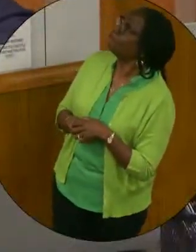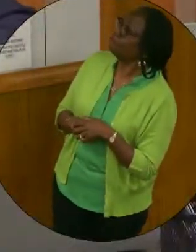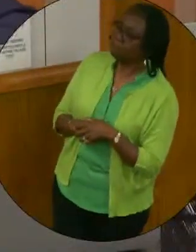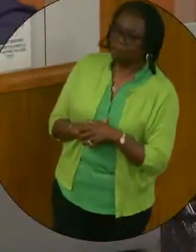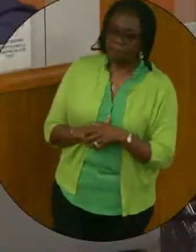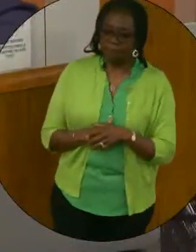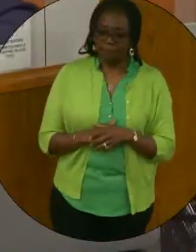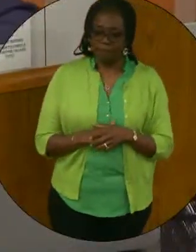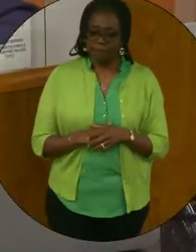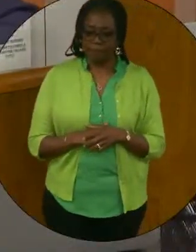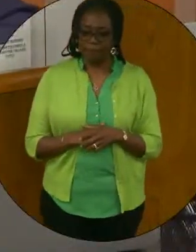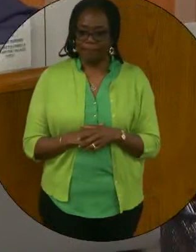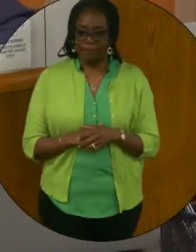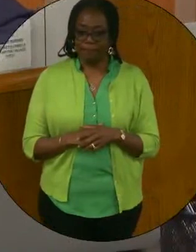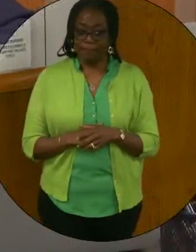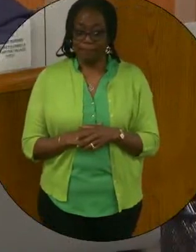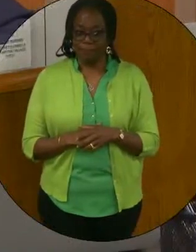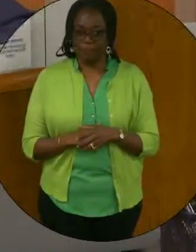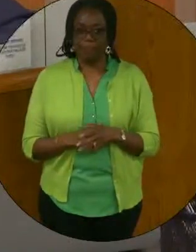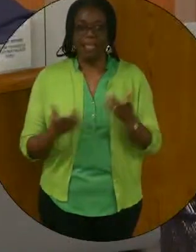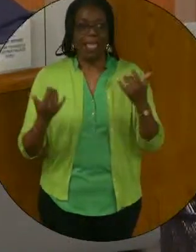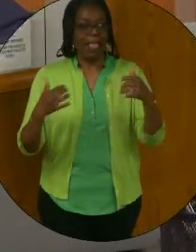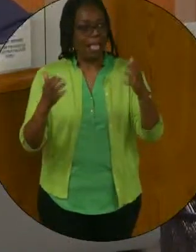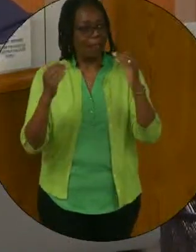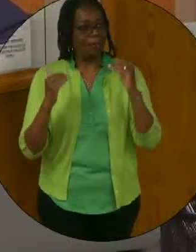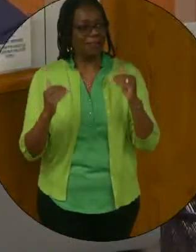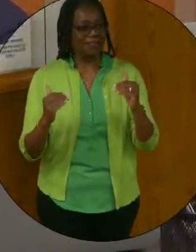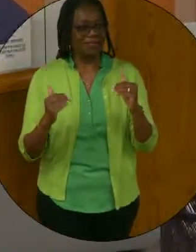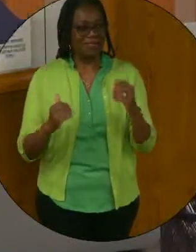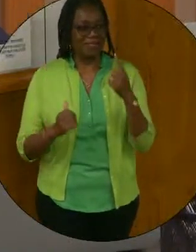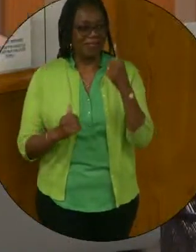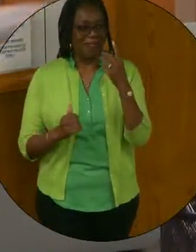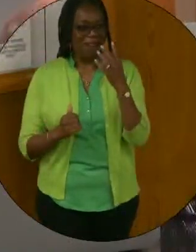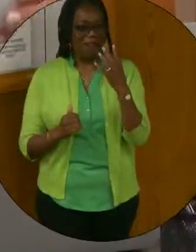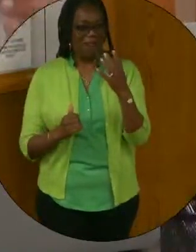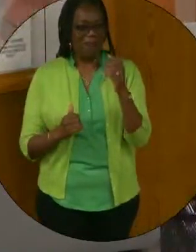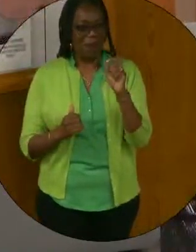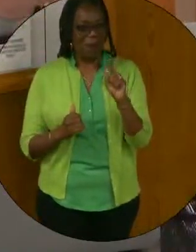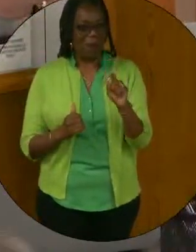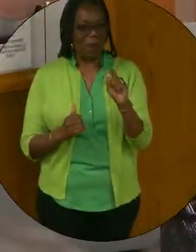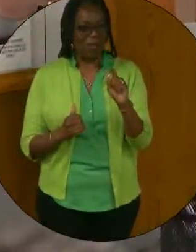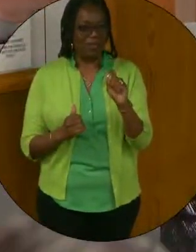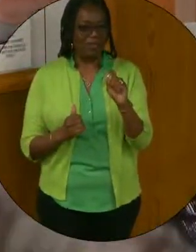All right, colleagues, we are going to move on to item 4.01.